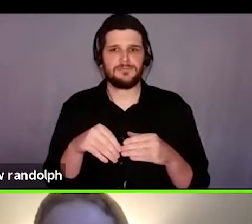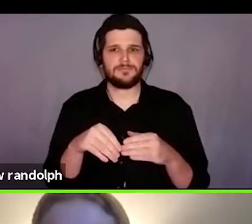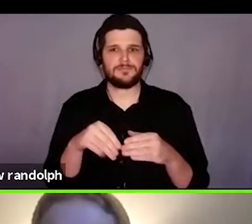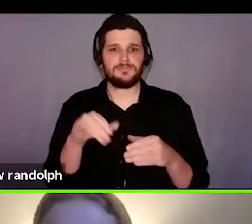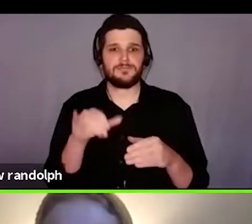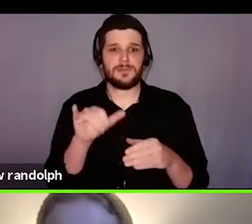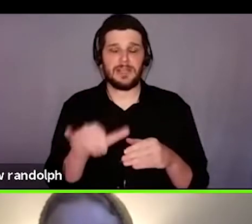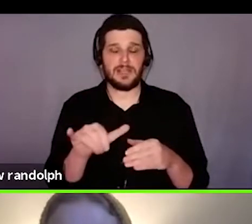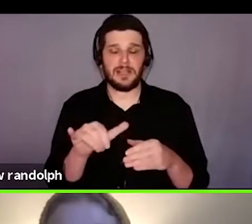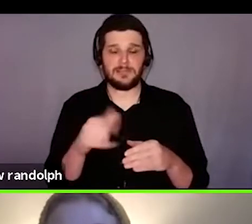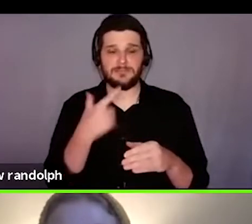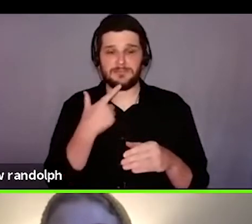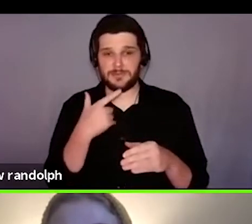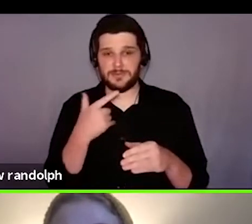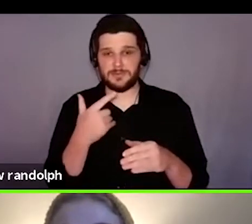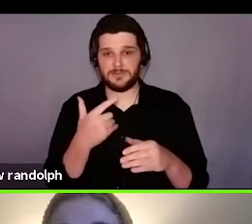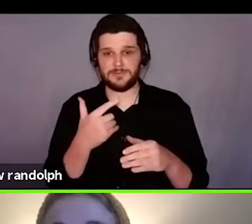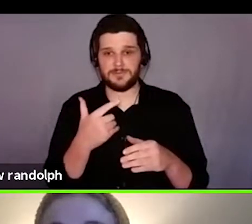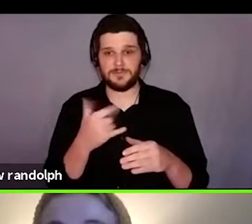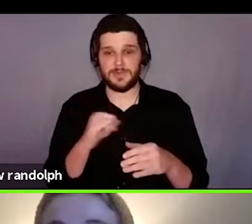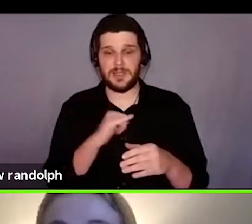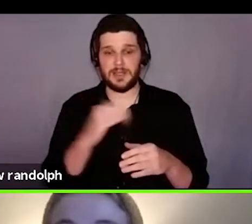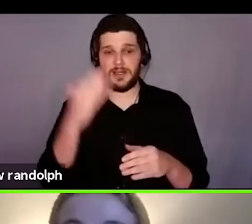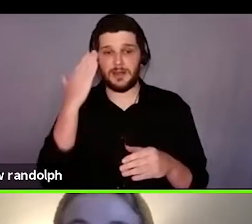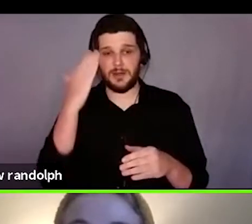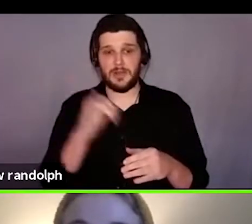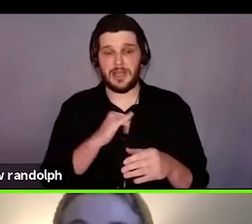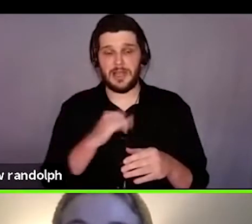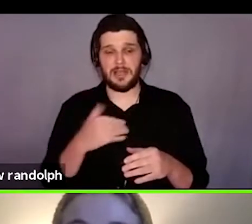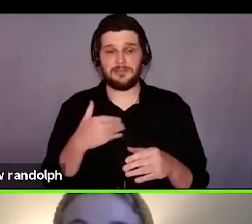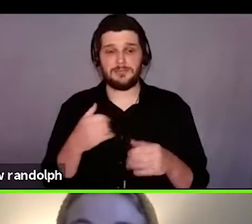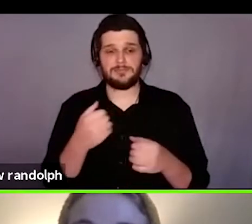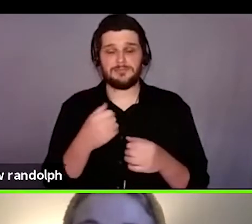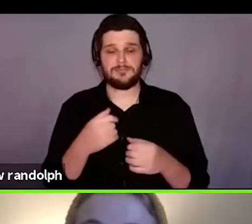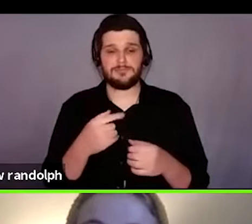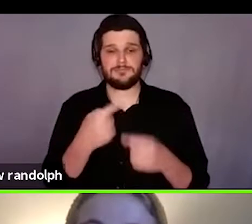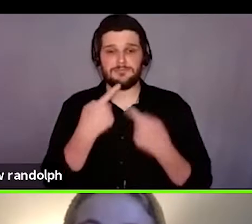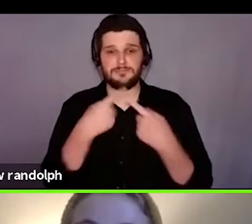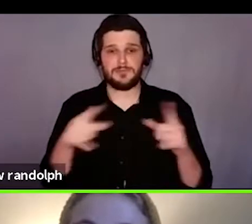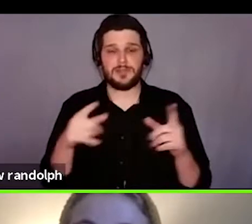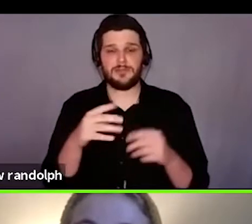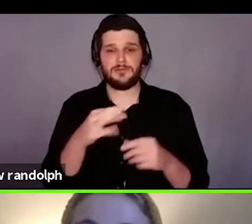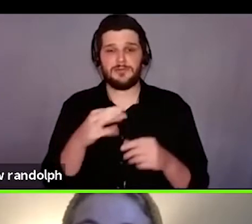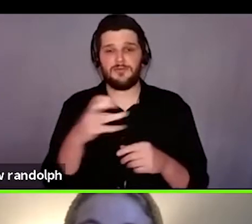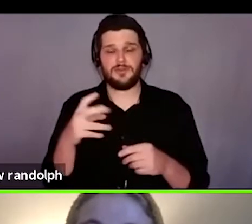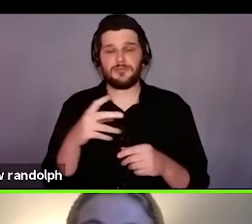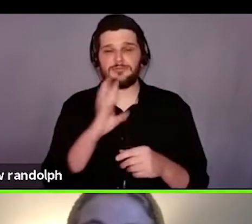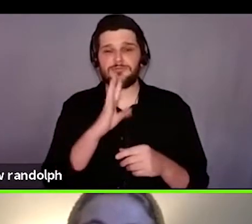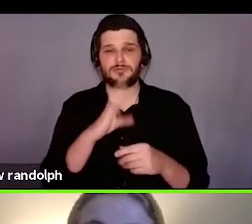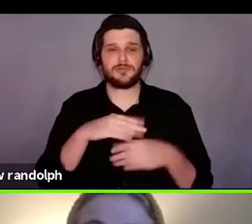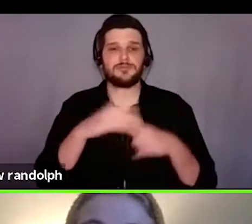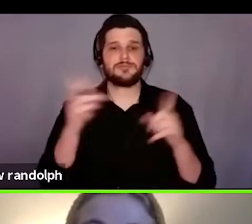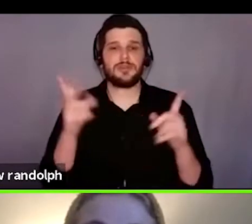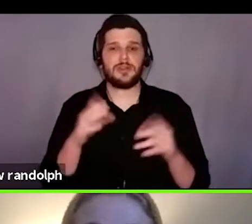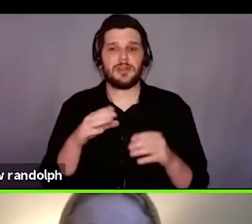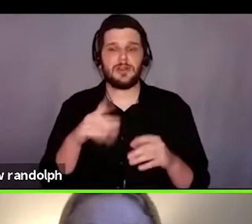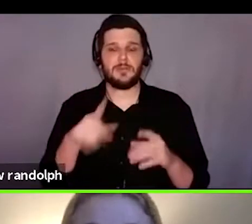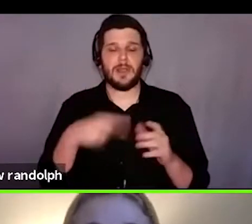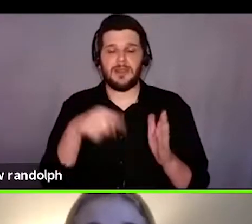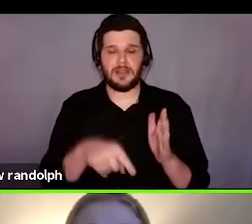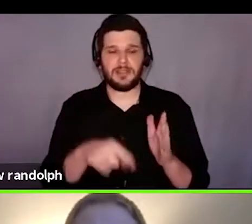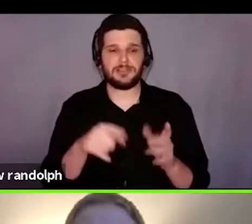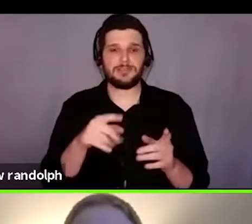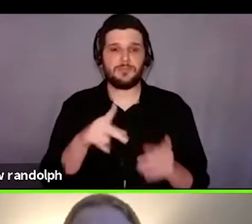That said, I know I have made several public comments about this fact, personally and to